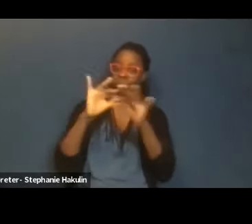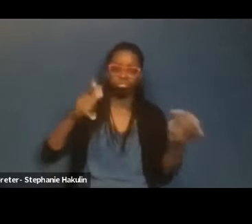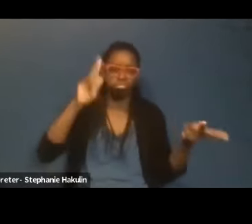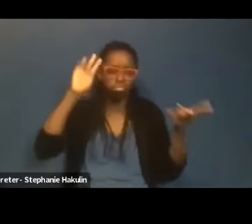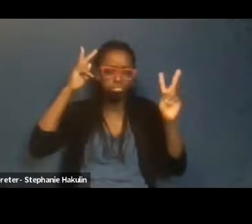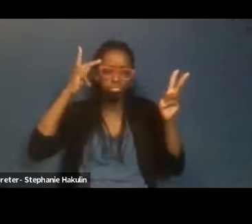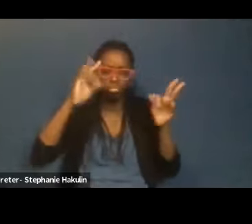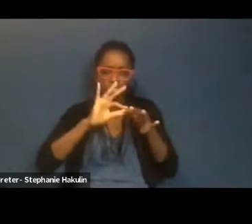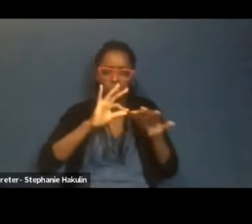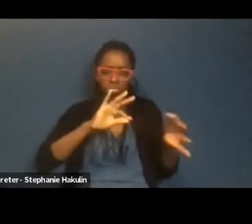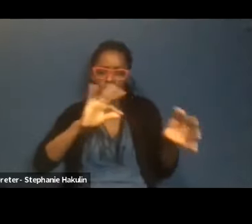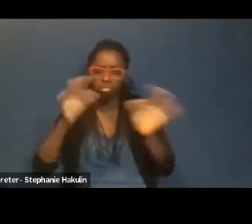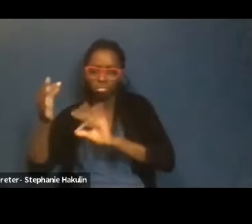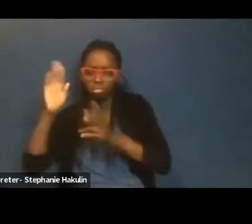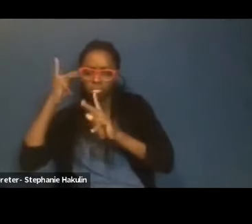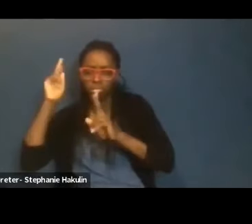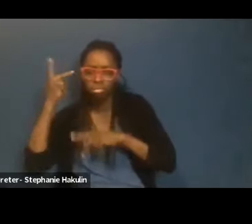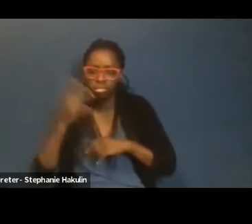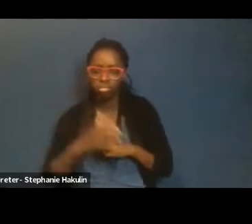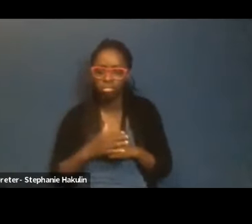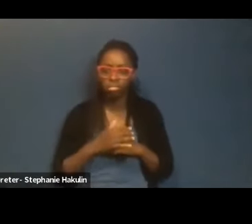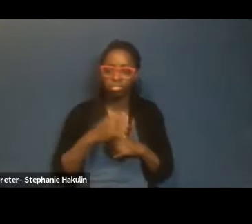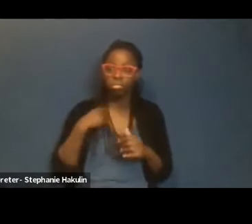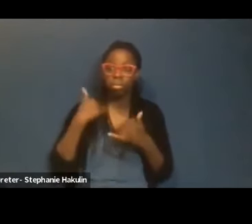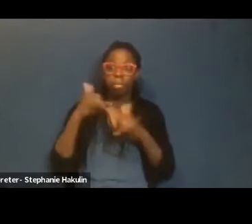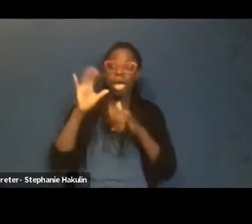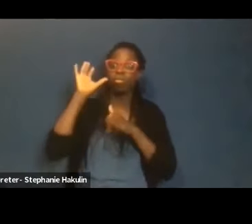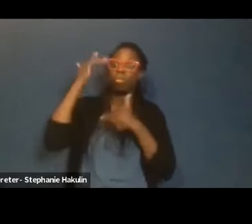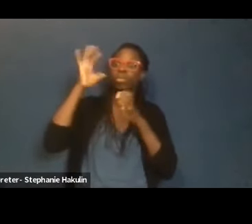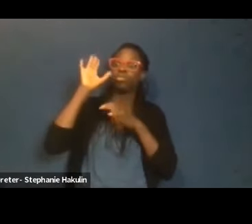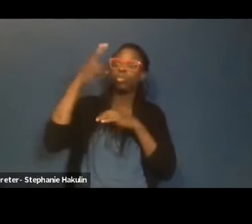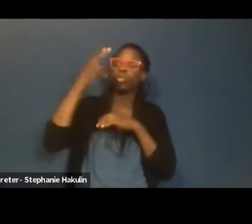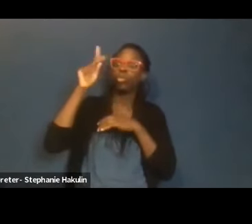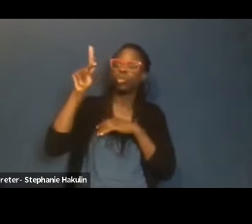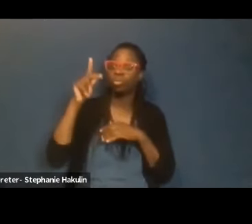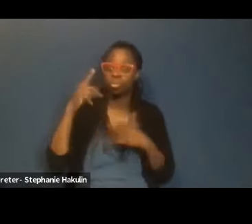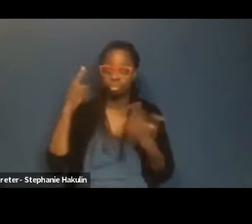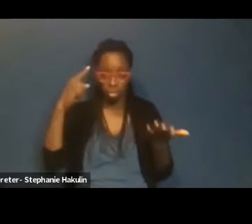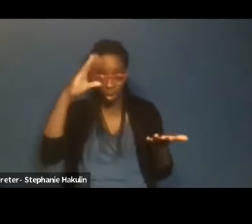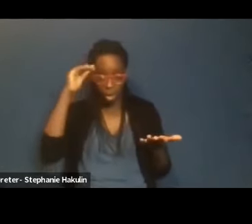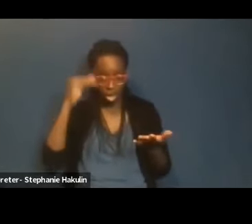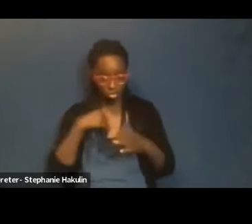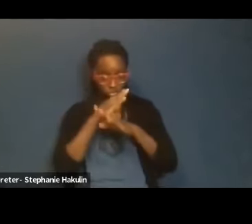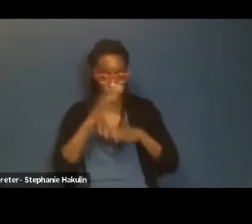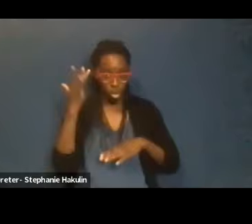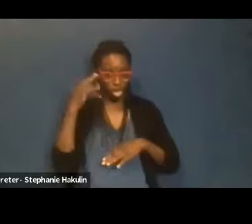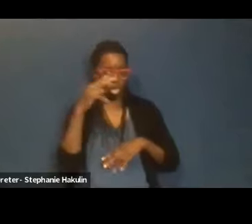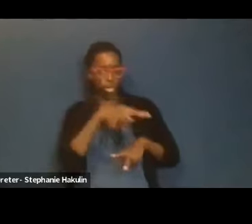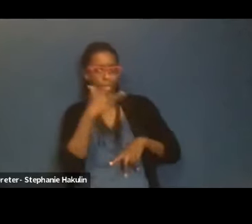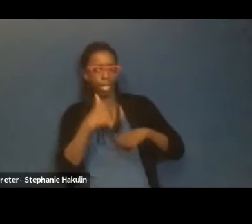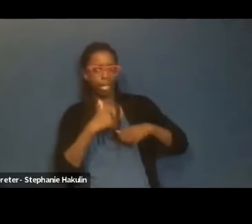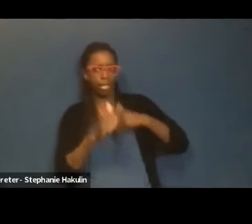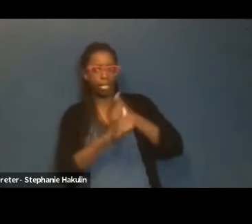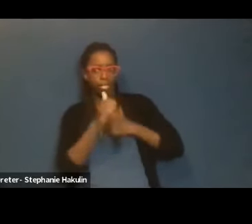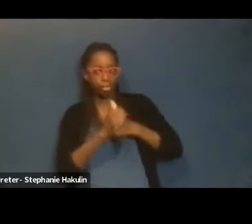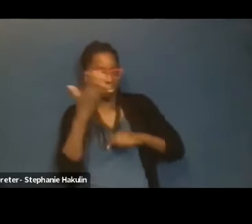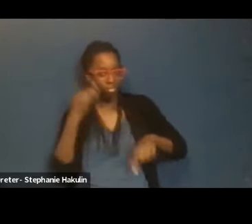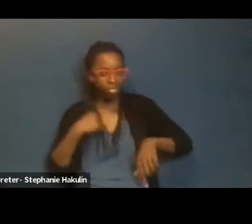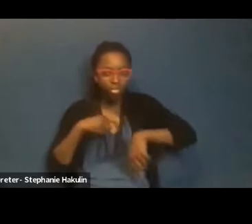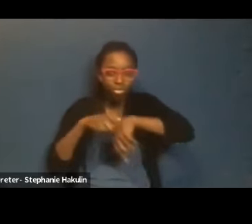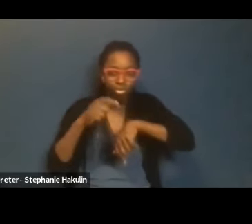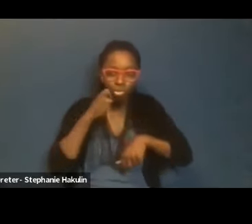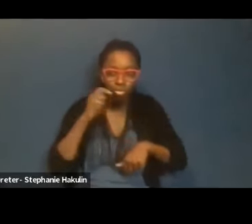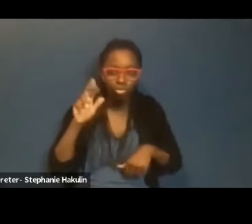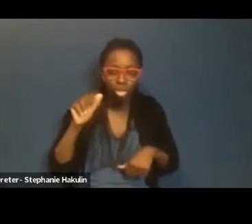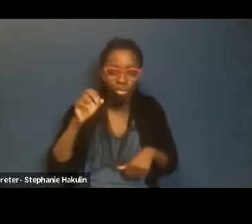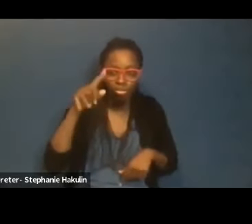Keep it quiet, Black boys stay silent because it's dangerous to have melanin in the mouth. Black boys stay silent because history has taught us that a Black leader is